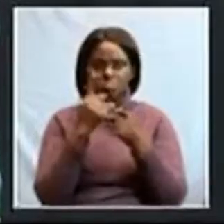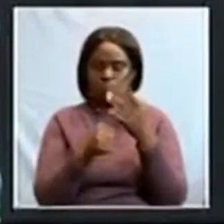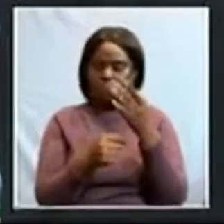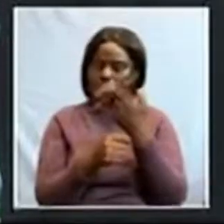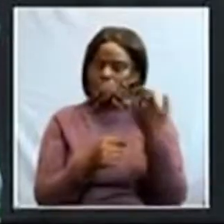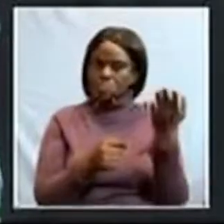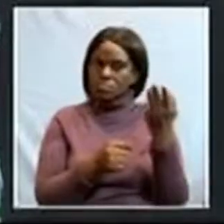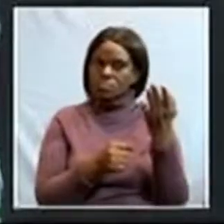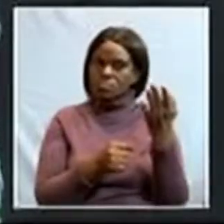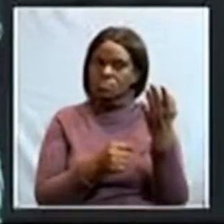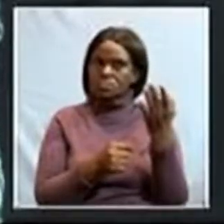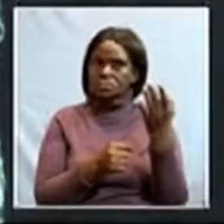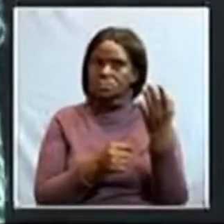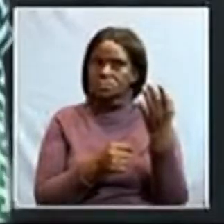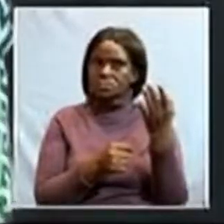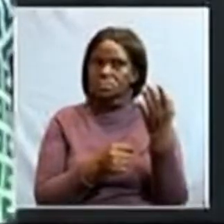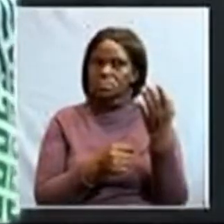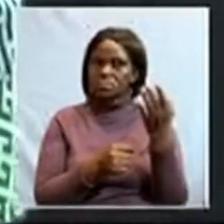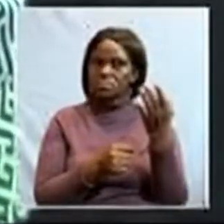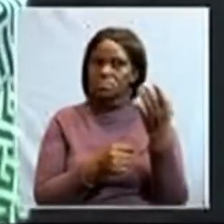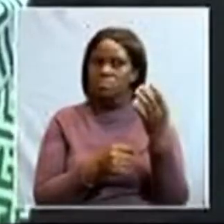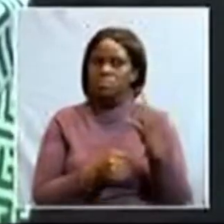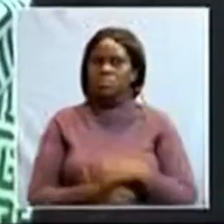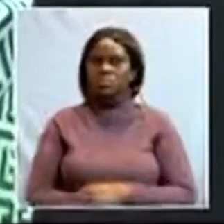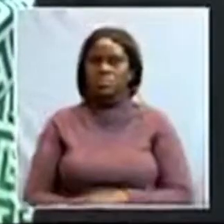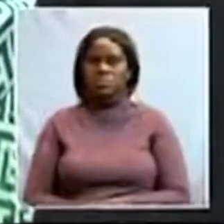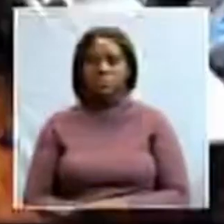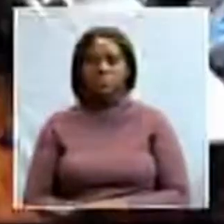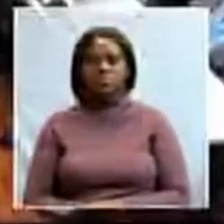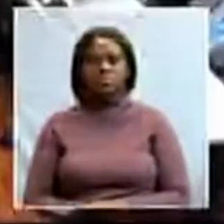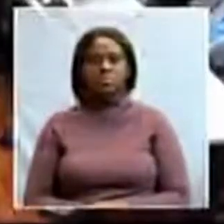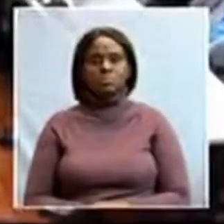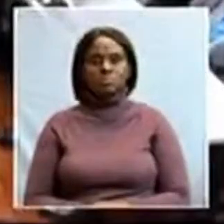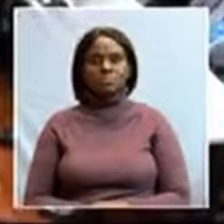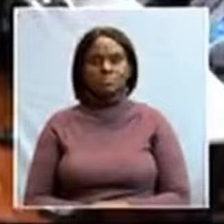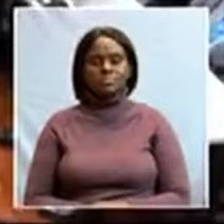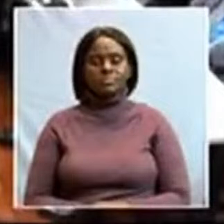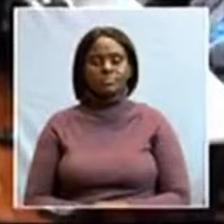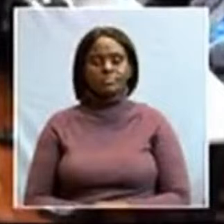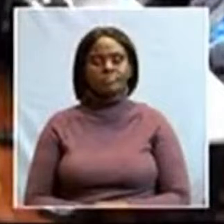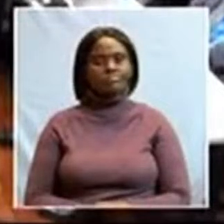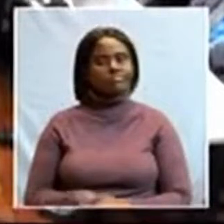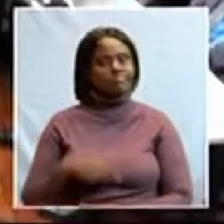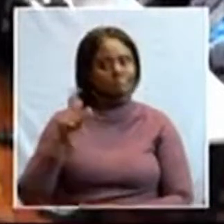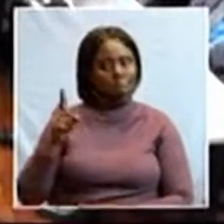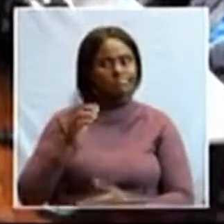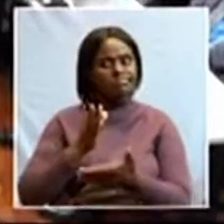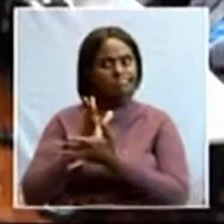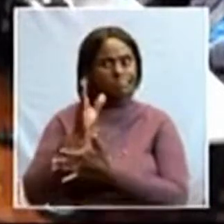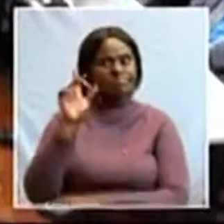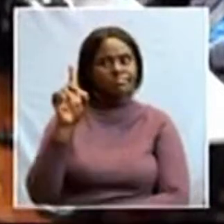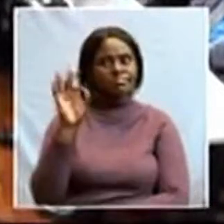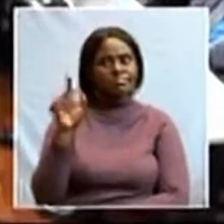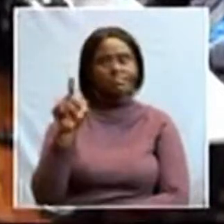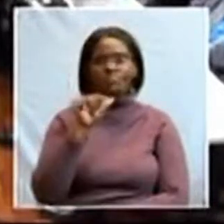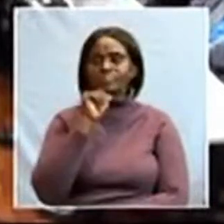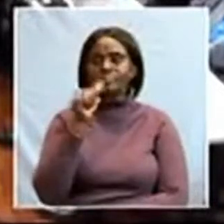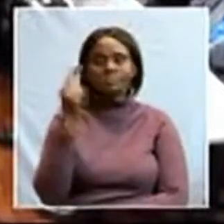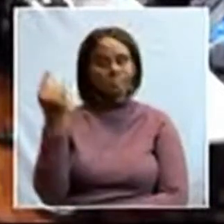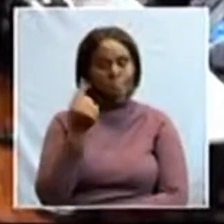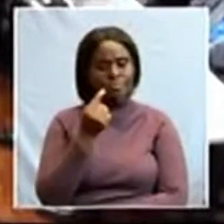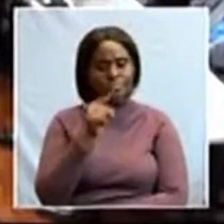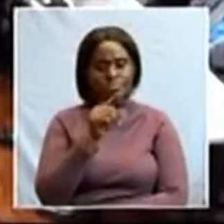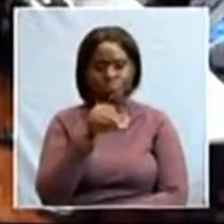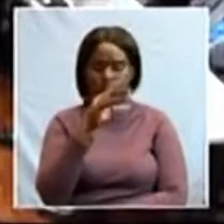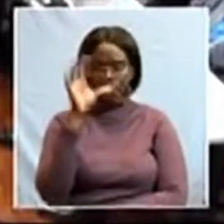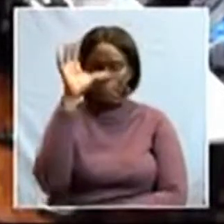the Chair, Yes, Honorable. I wish to correct the Director of Finance that you have not come here to